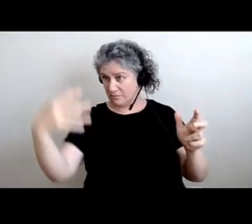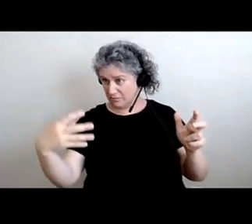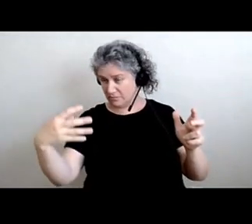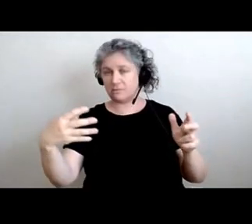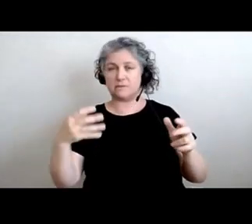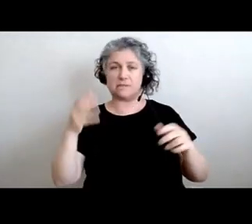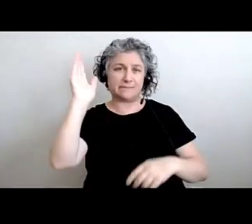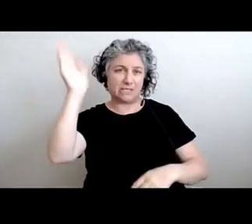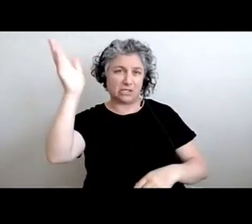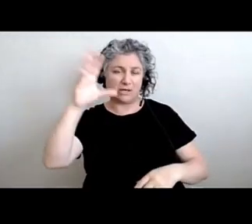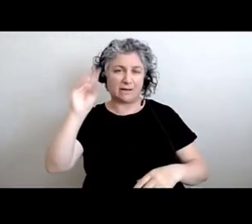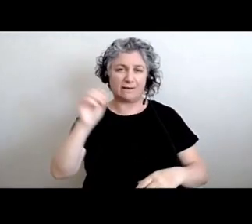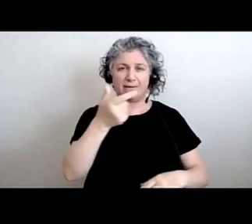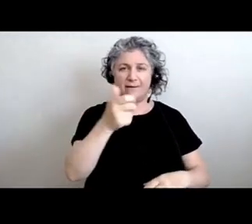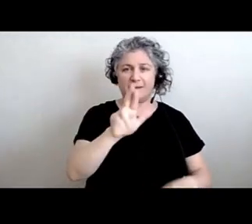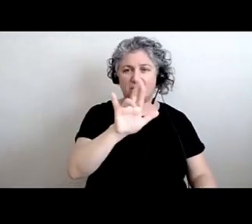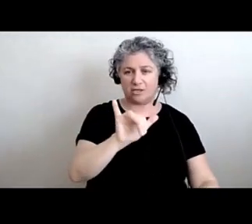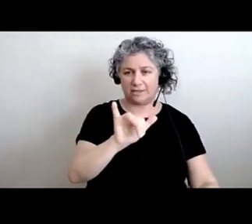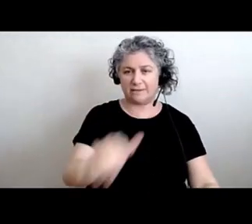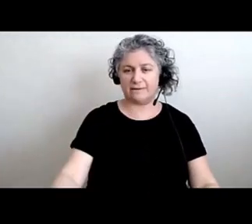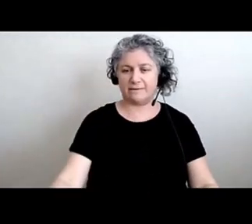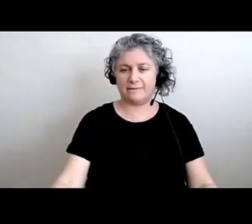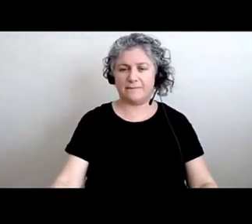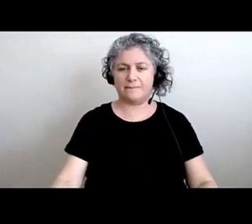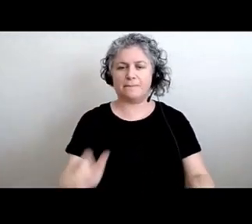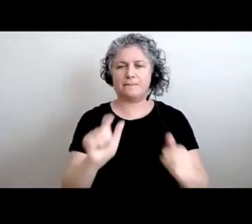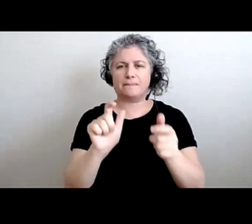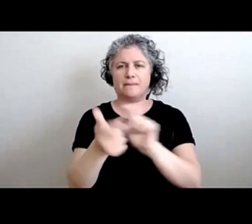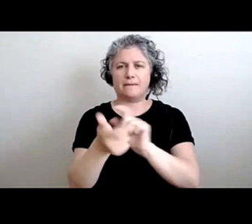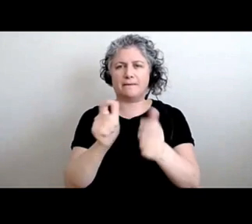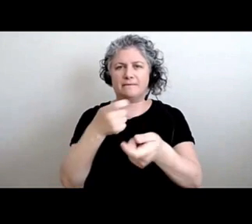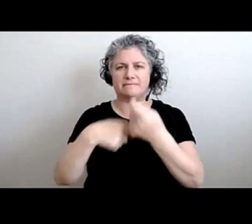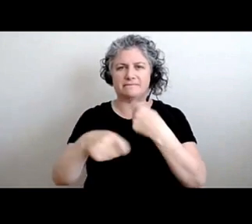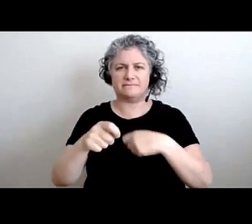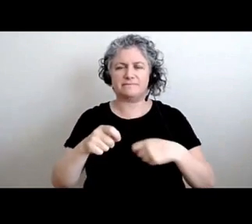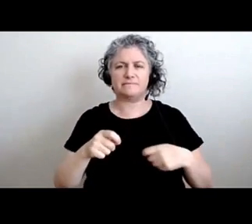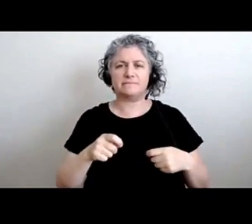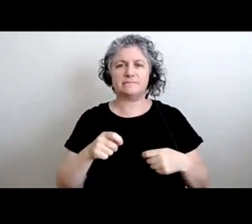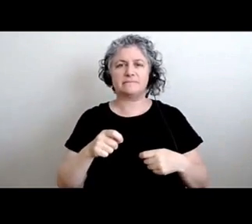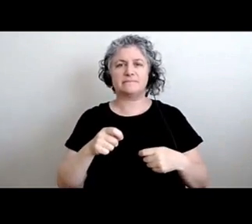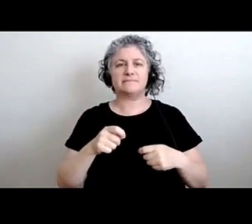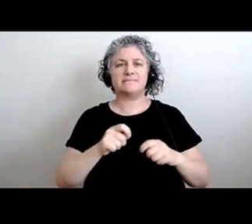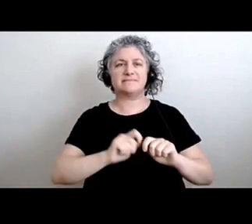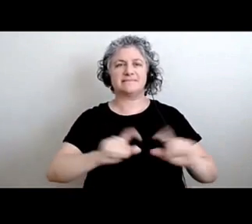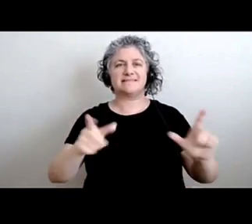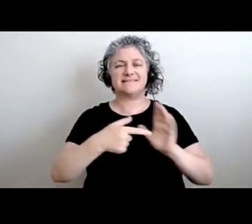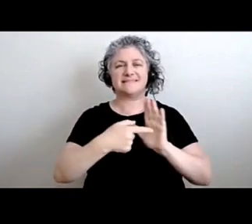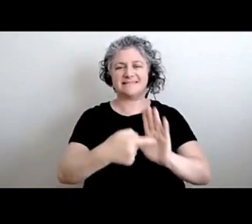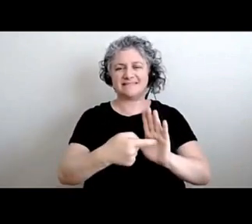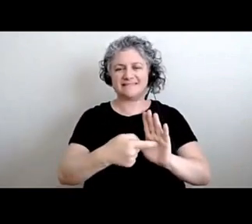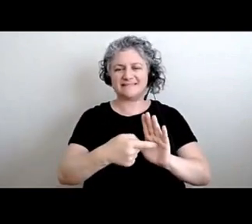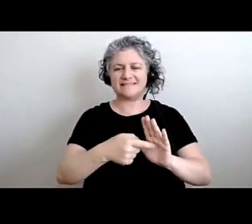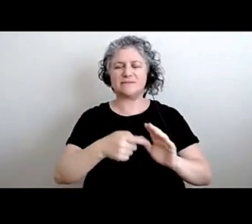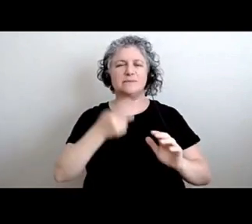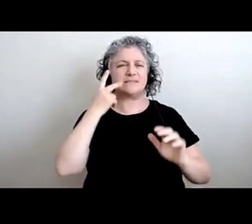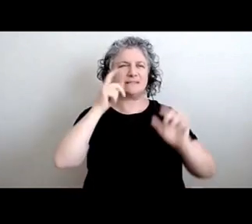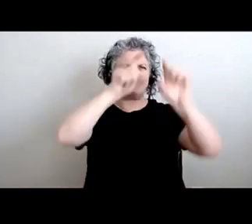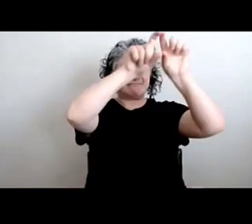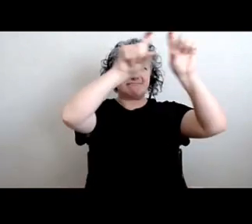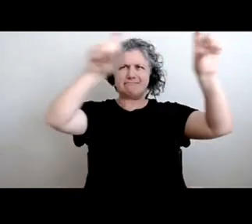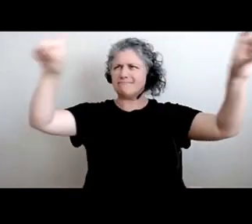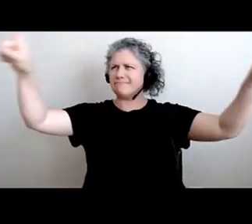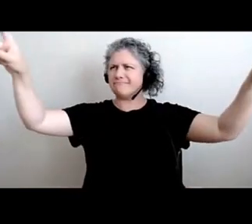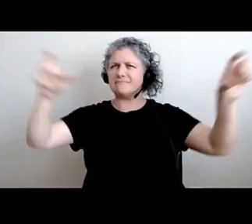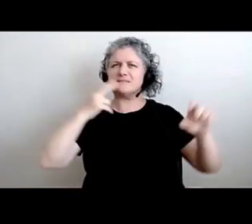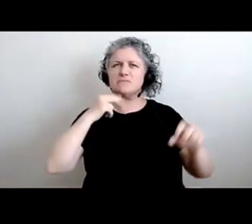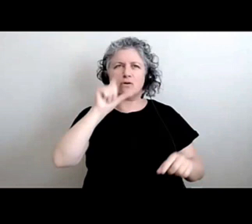speaker view and gallery view. Now that we are in this screen sharing mode, those will be tiny icons showing up on top of the screen that you can